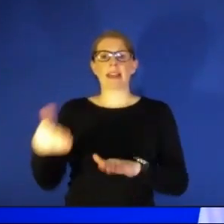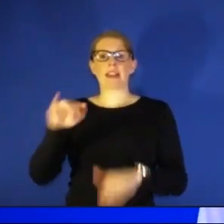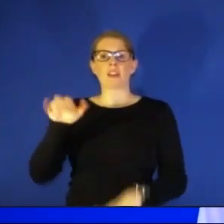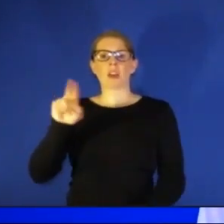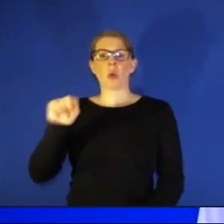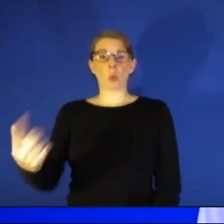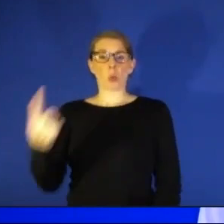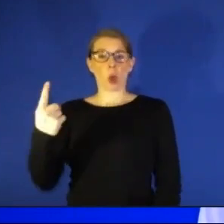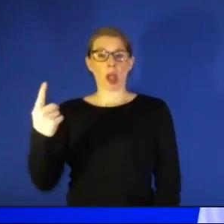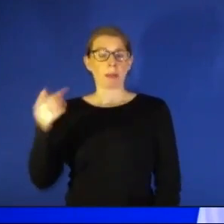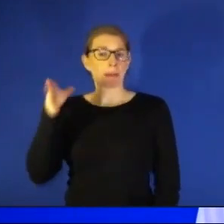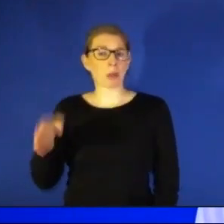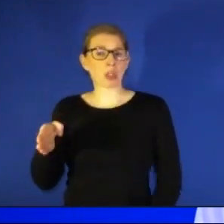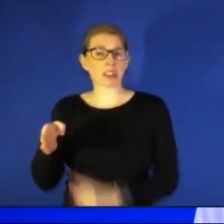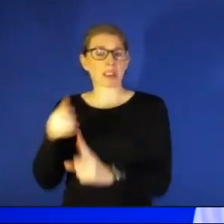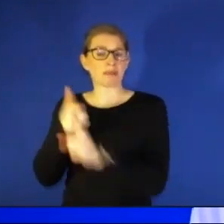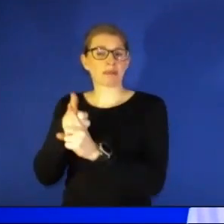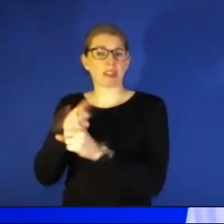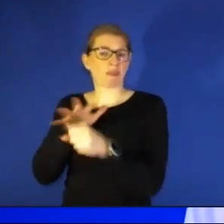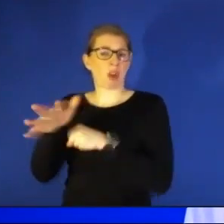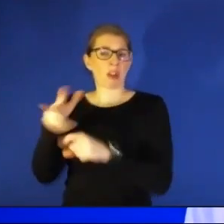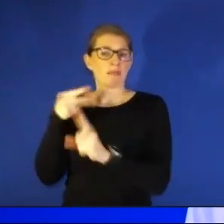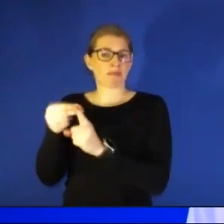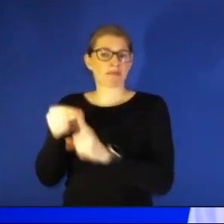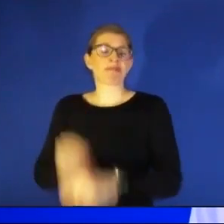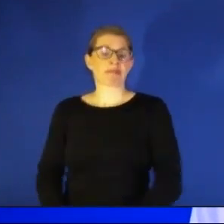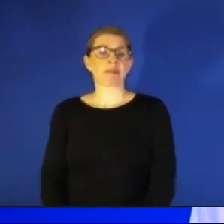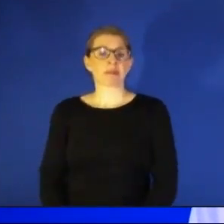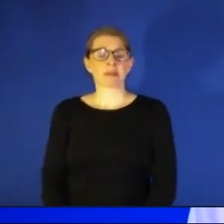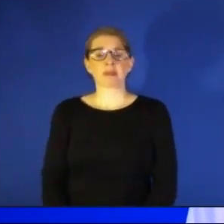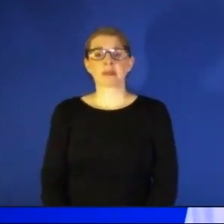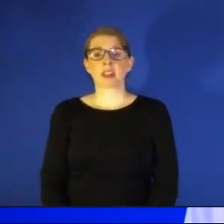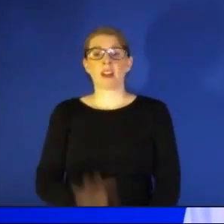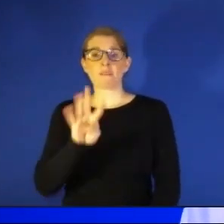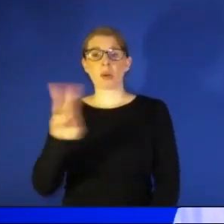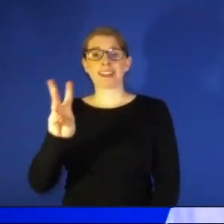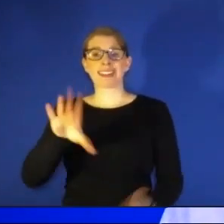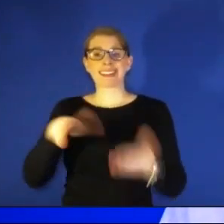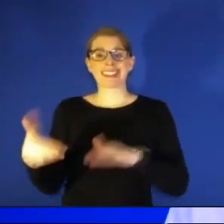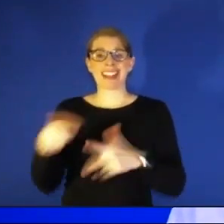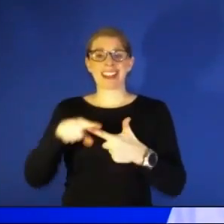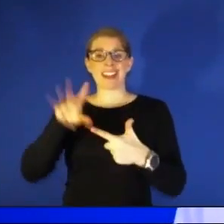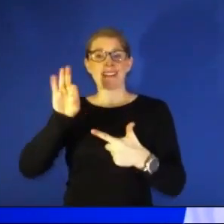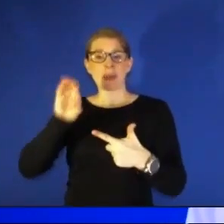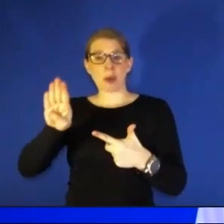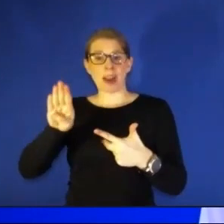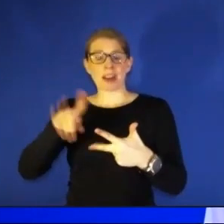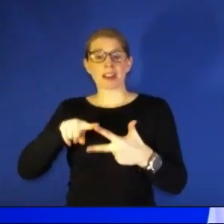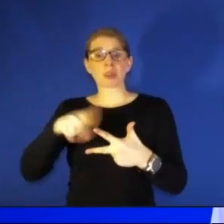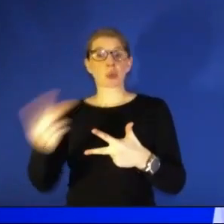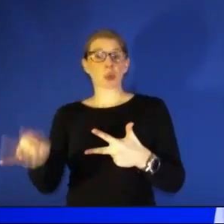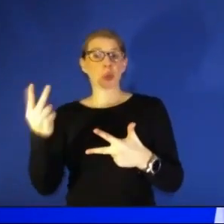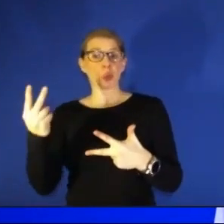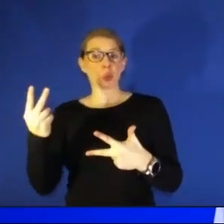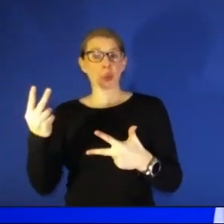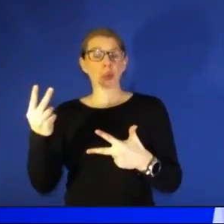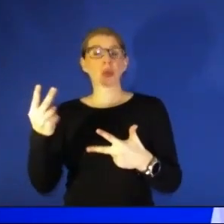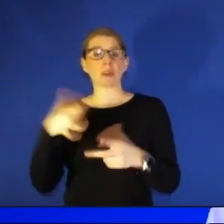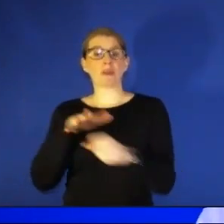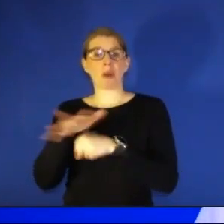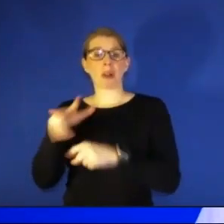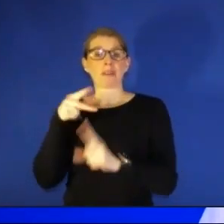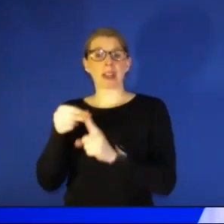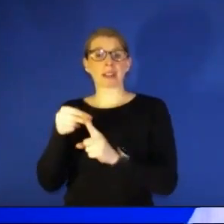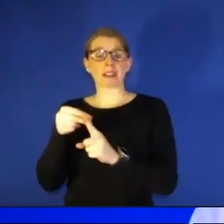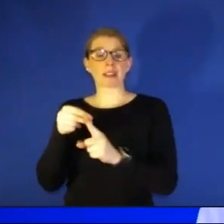people was fully vaccinated and boosted. We had 46 deaths in February. 2 of those people were fully vaccinated and